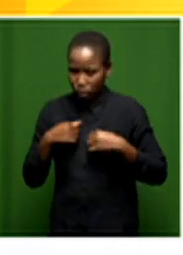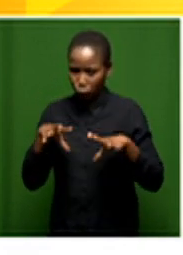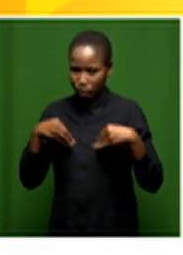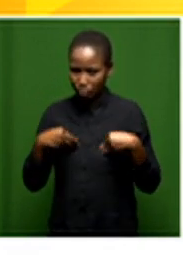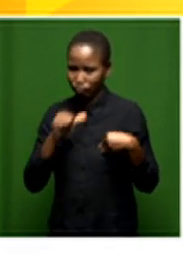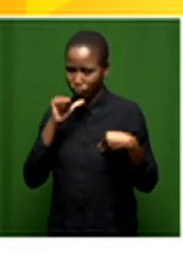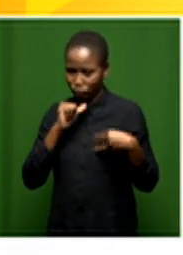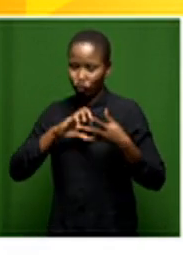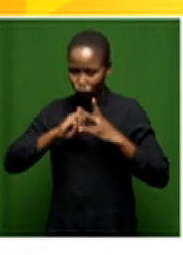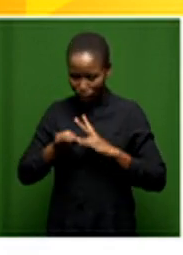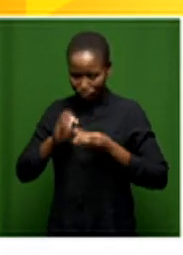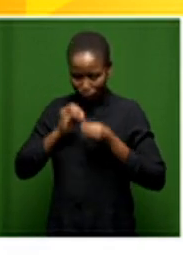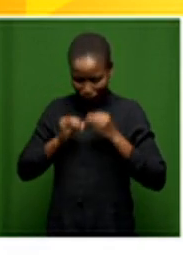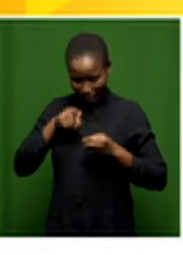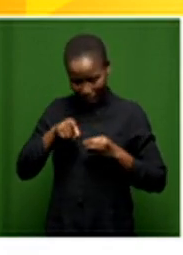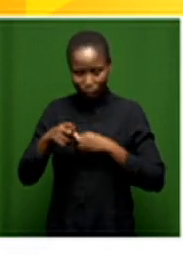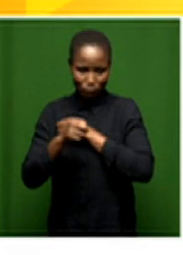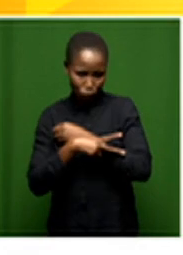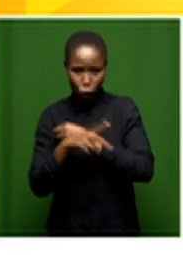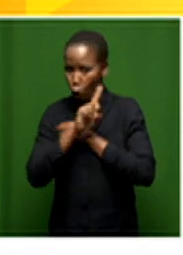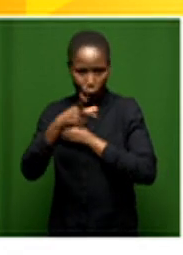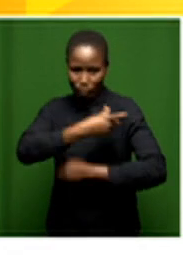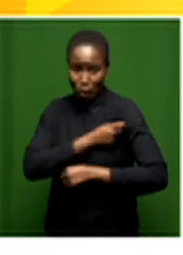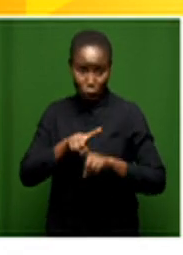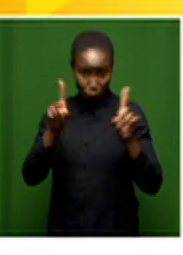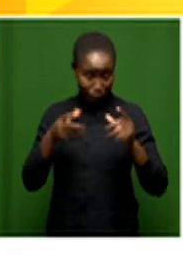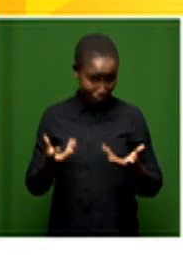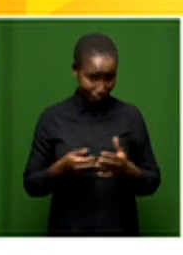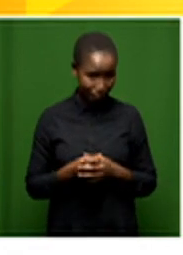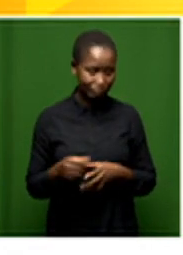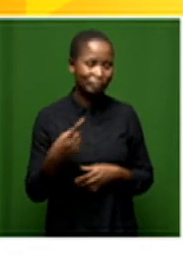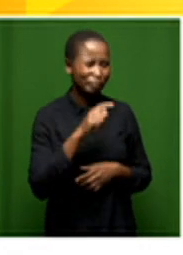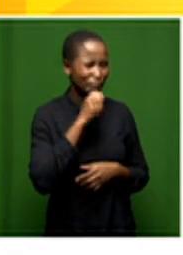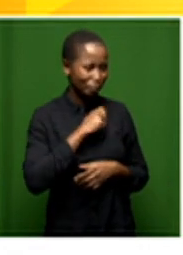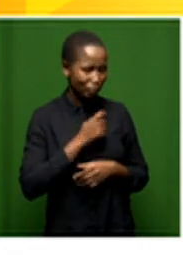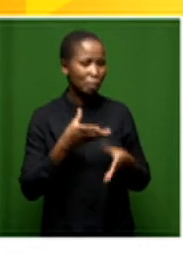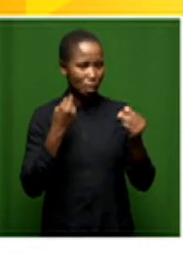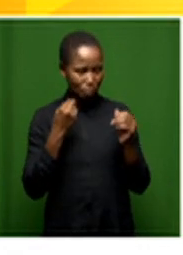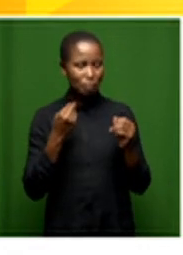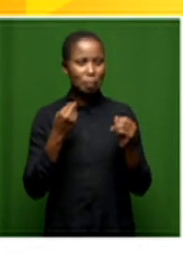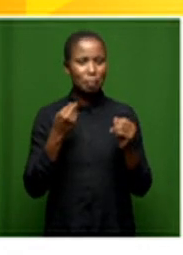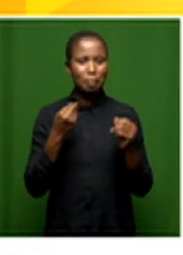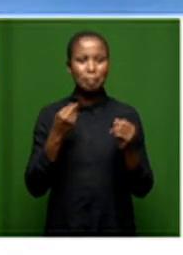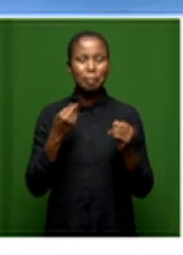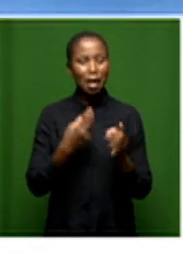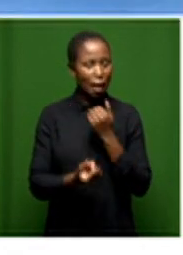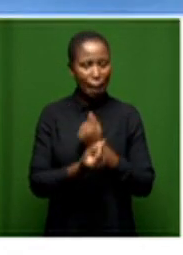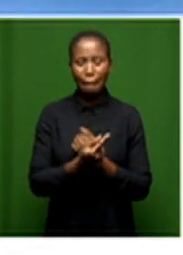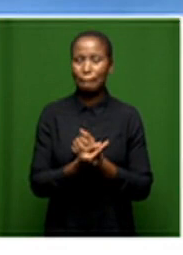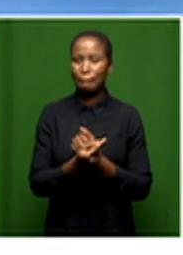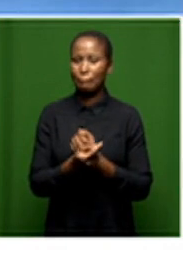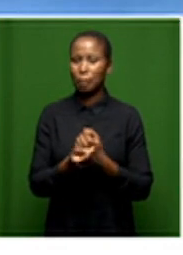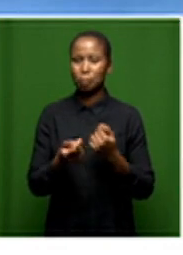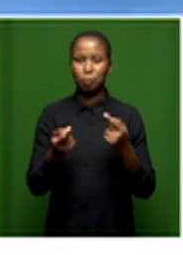virus as opposed to being vaccinated. I think there's great complications. We're hearing about long COVID and huge